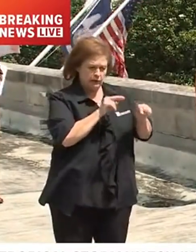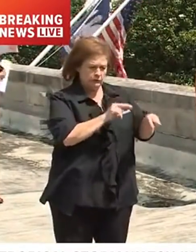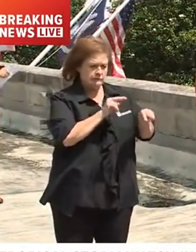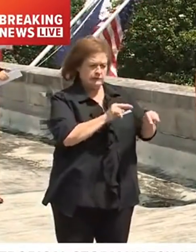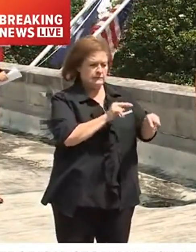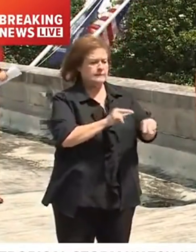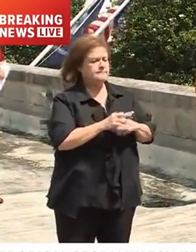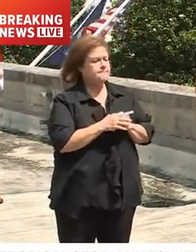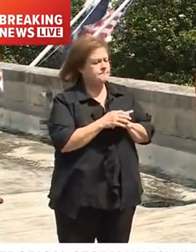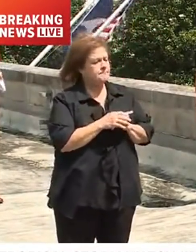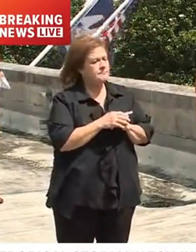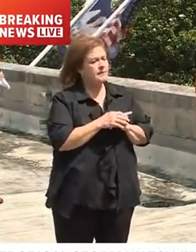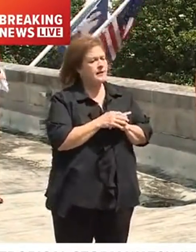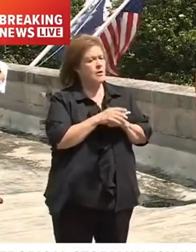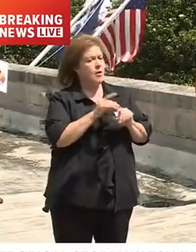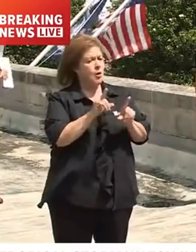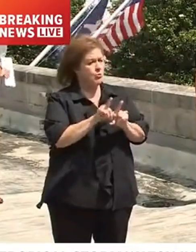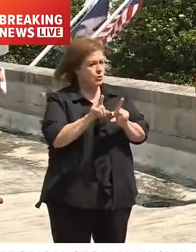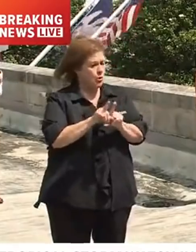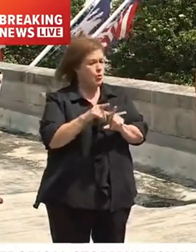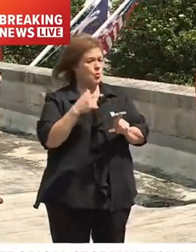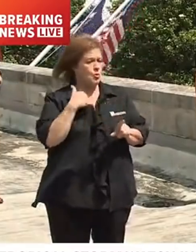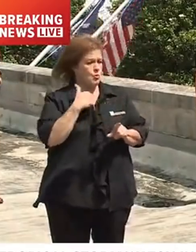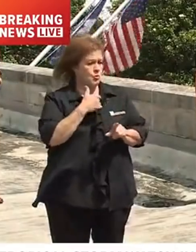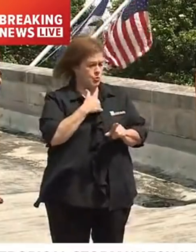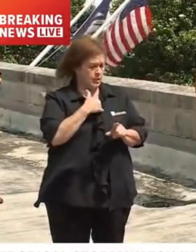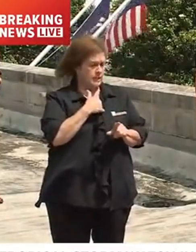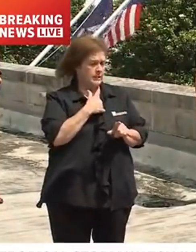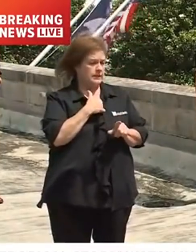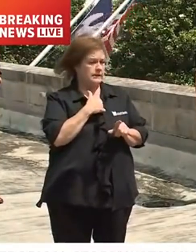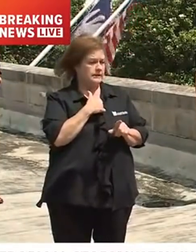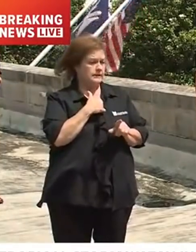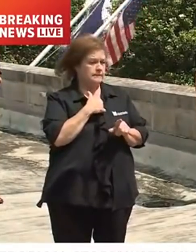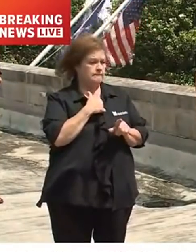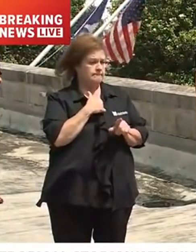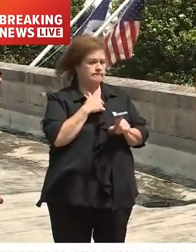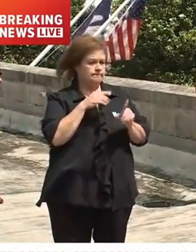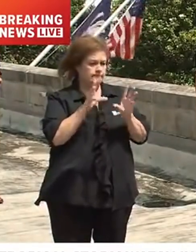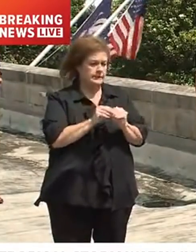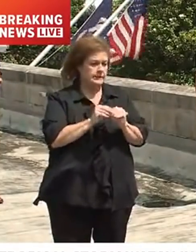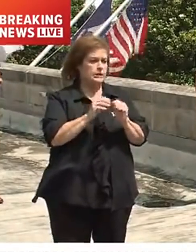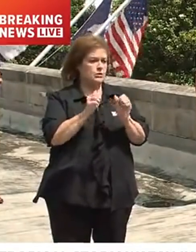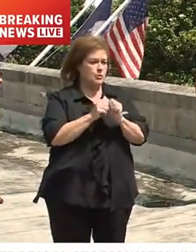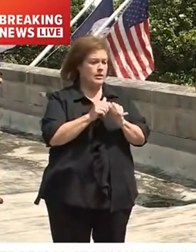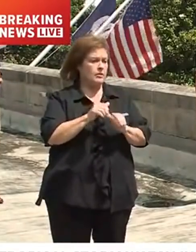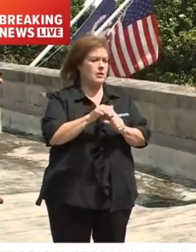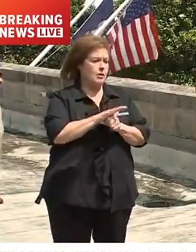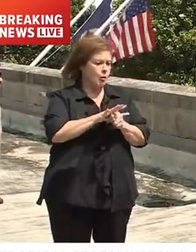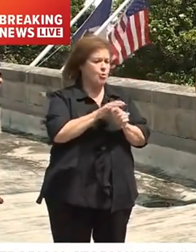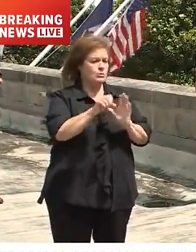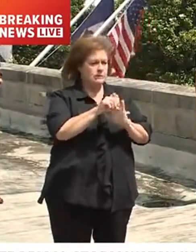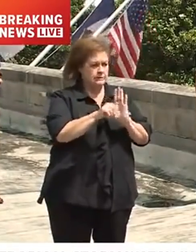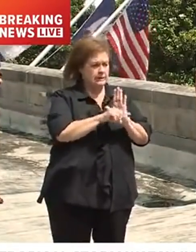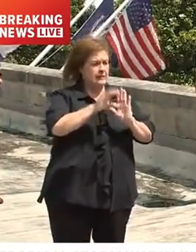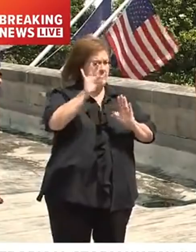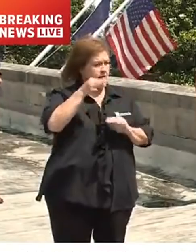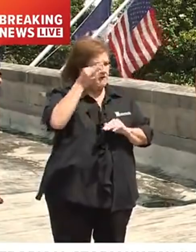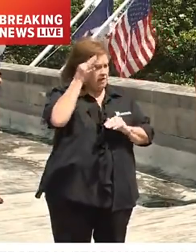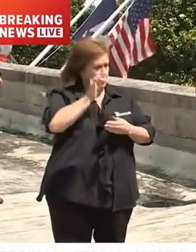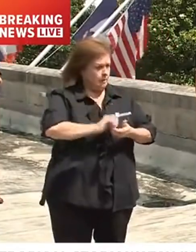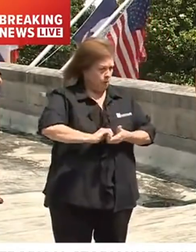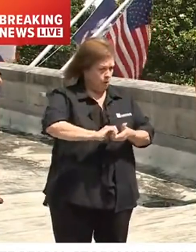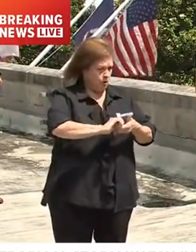Also, we're staying in tight communication, of course, and in coordination with local, state, and federal